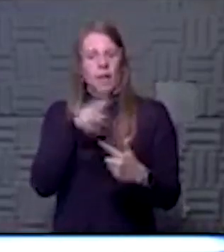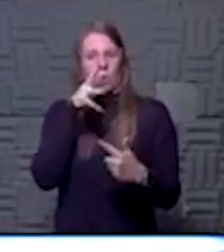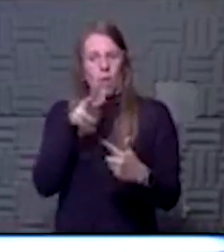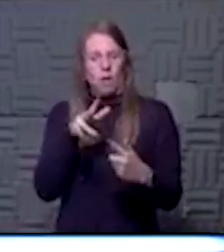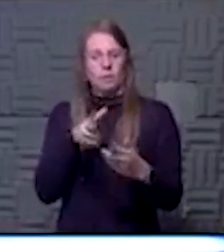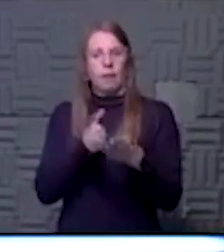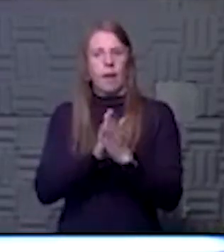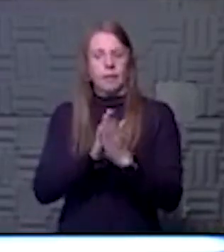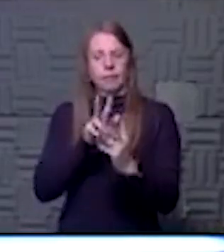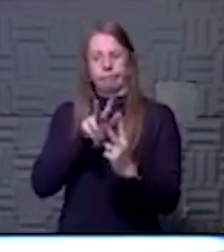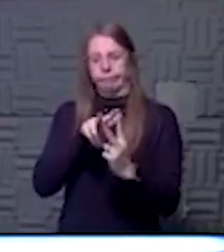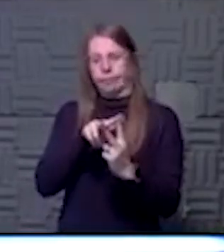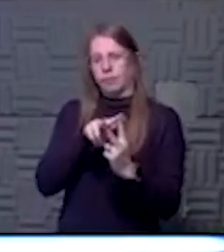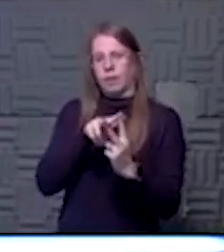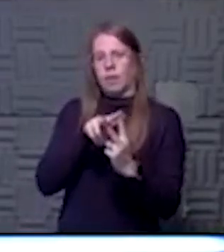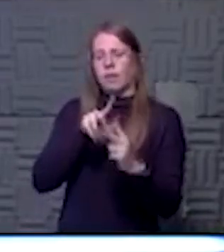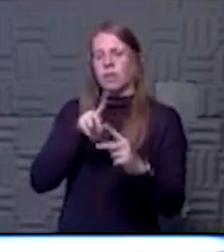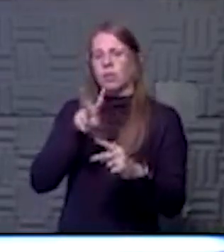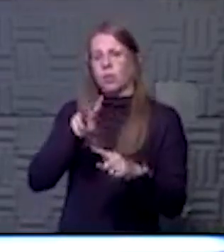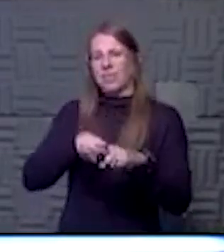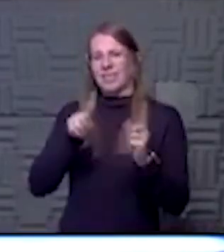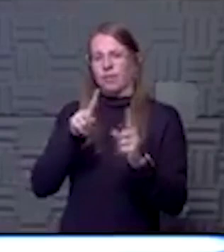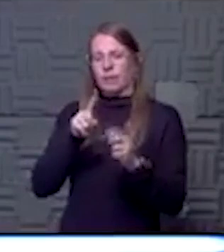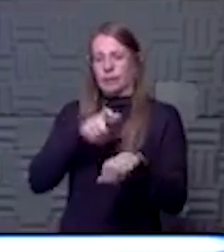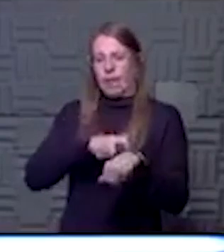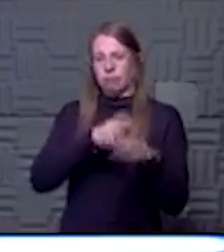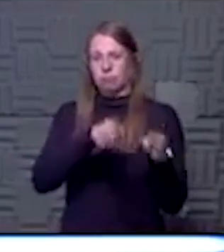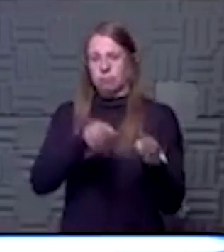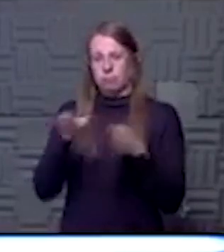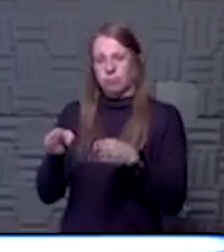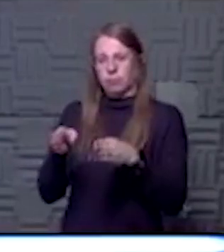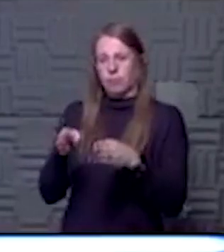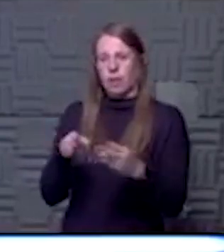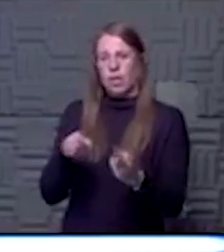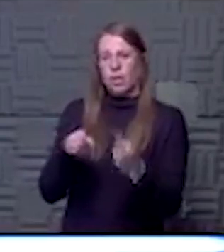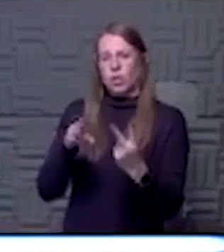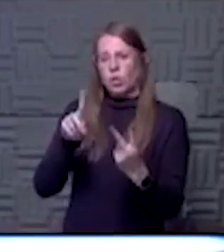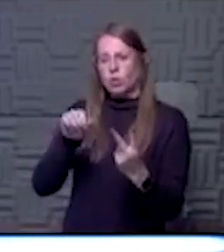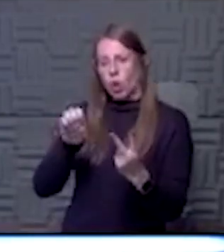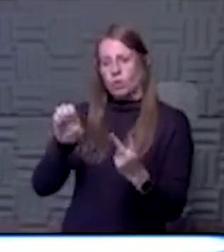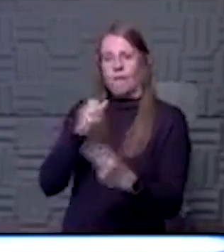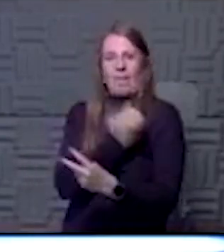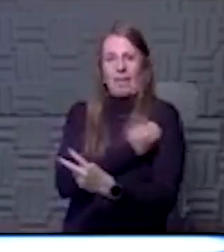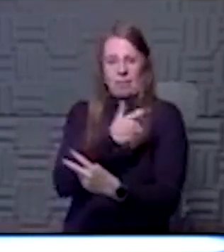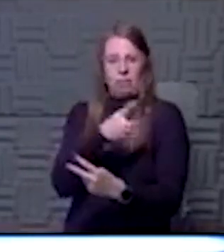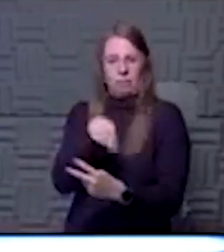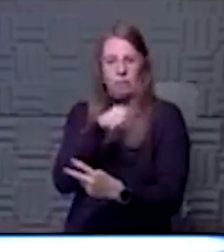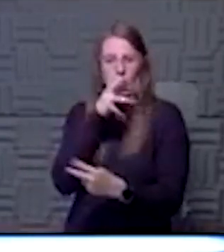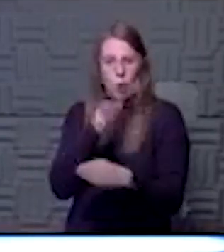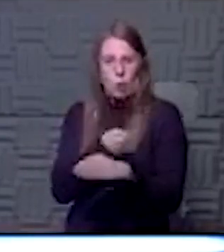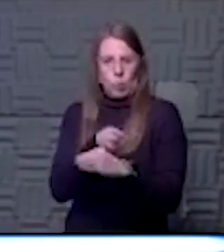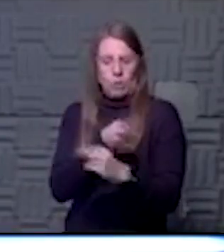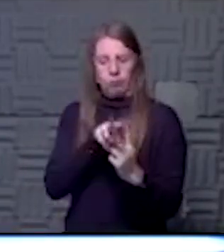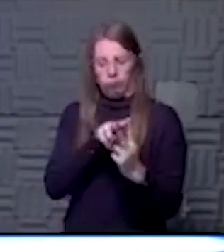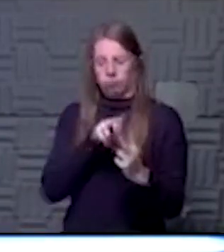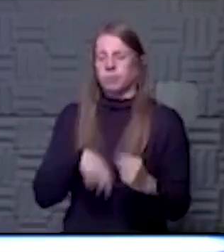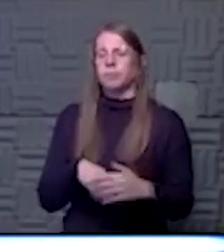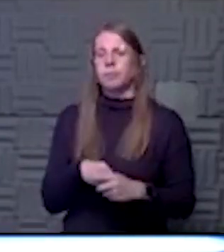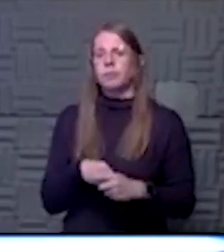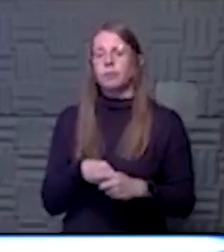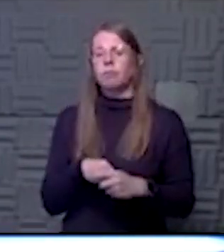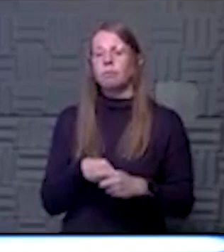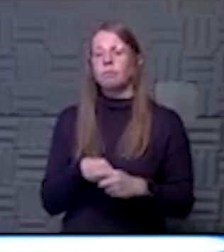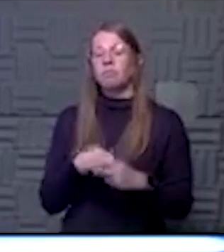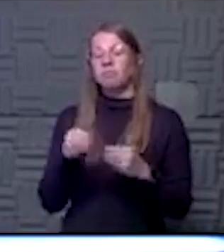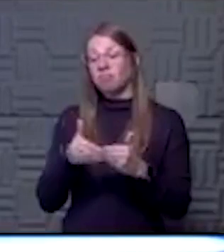different times if it's a 2-dose vaccination or 2-dose vaccine that they're using. And then beyond that, if